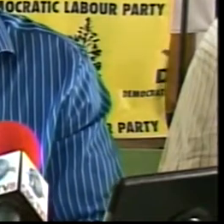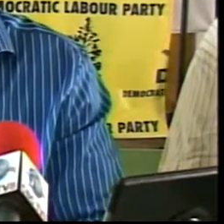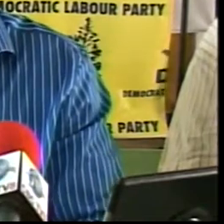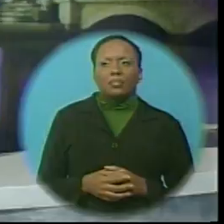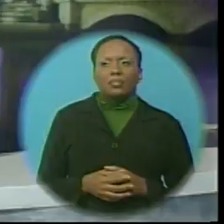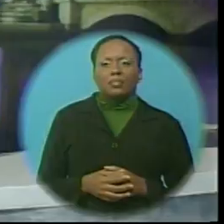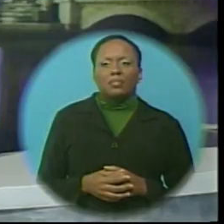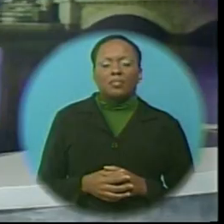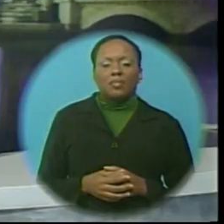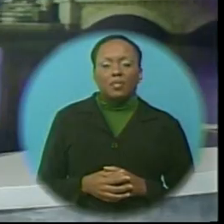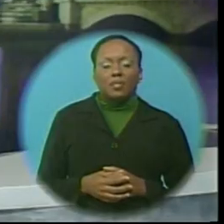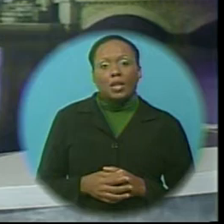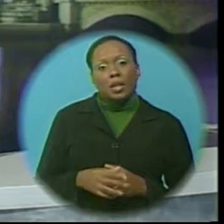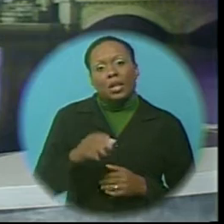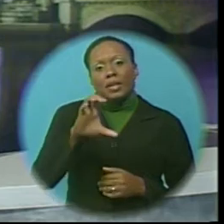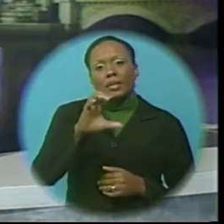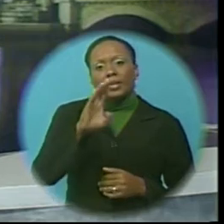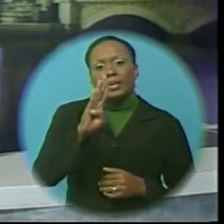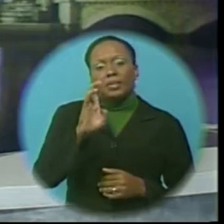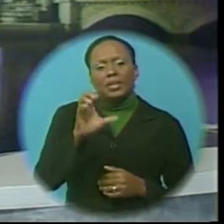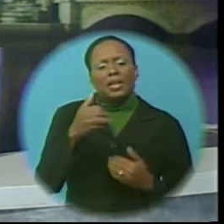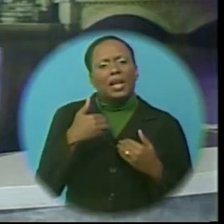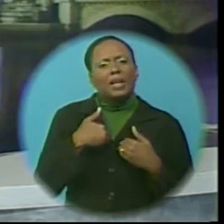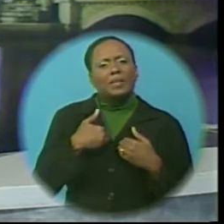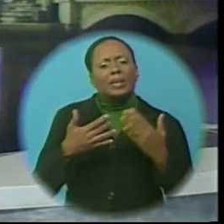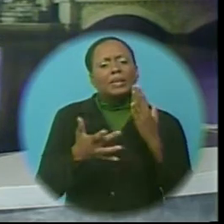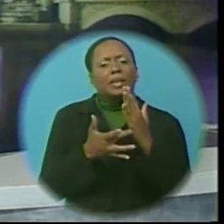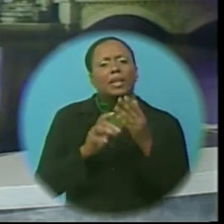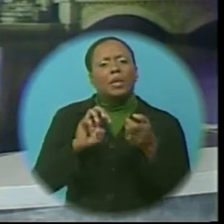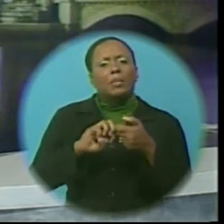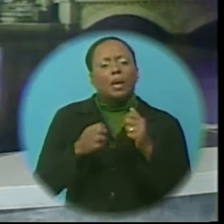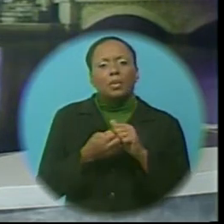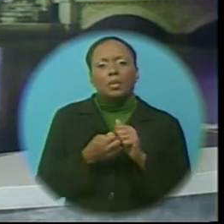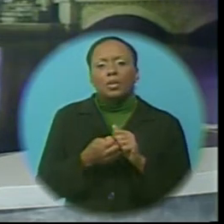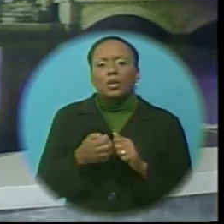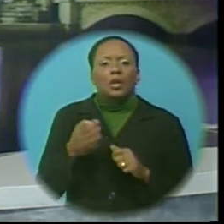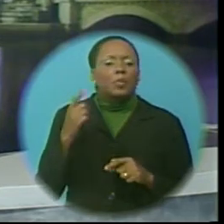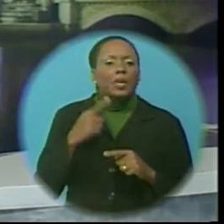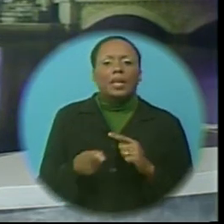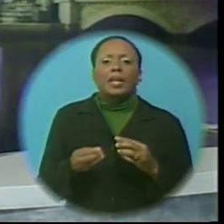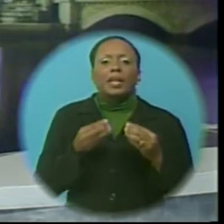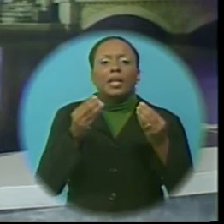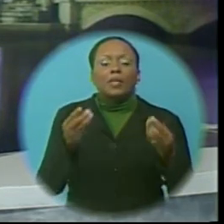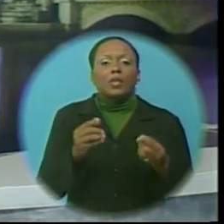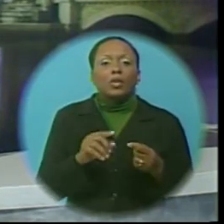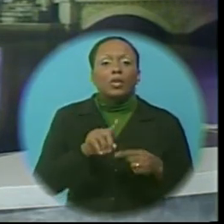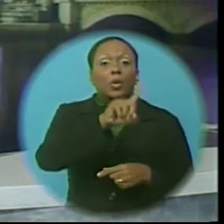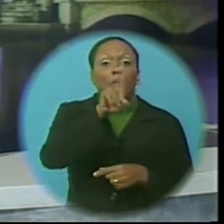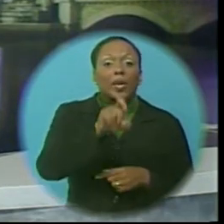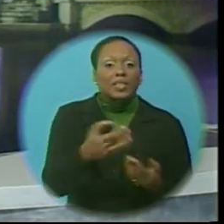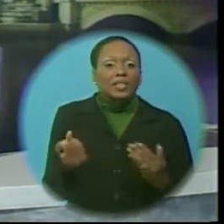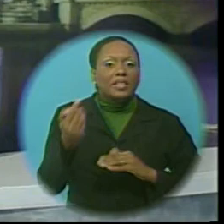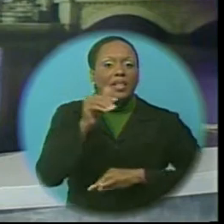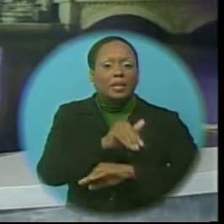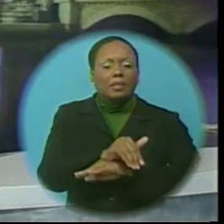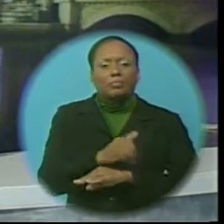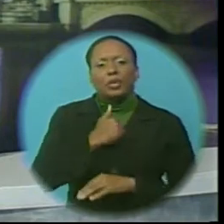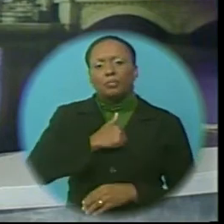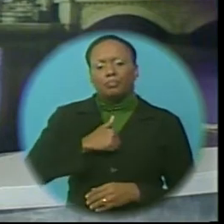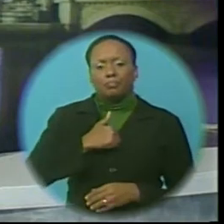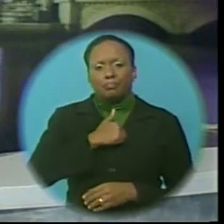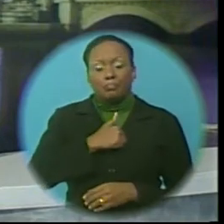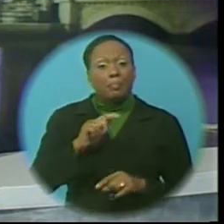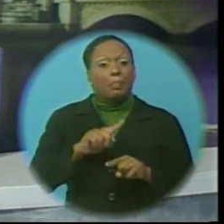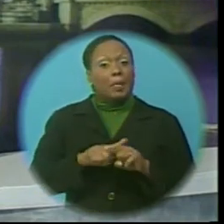party. Well, due to some technical difficulties, we were unable to run our interactive question and answer segment tonight. We